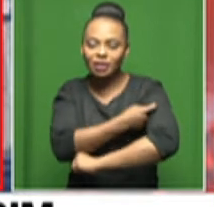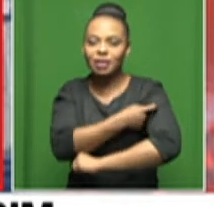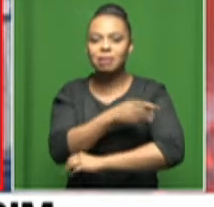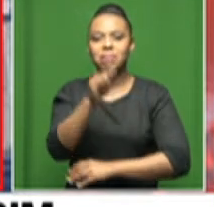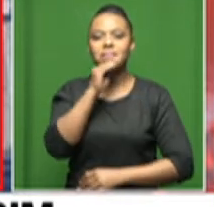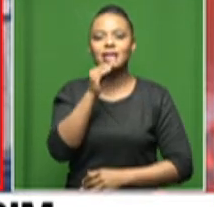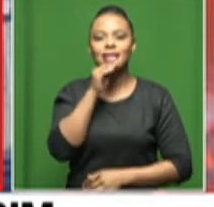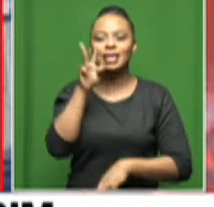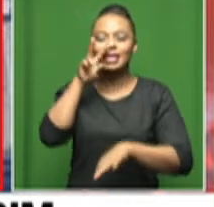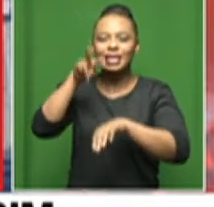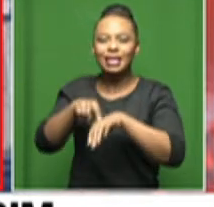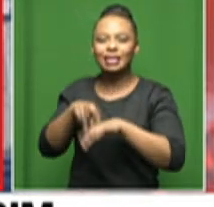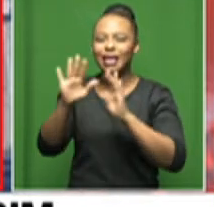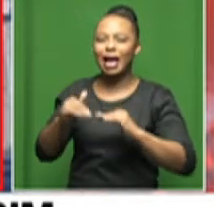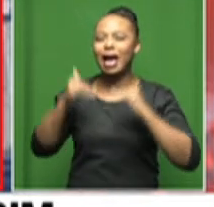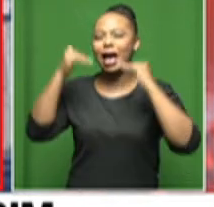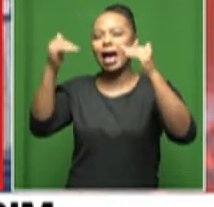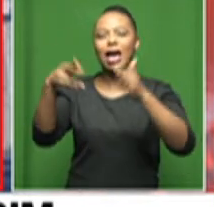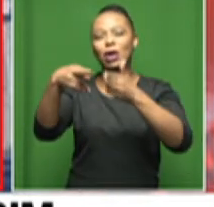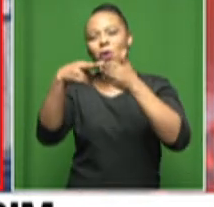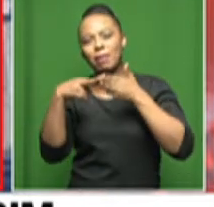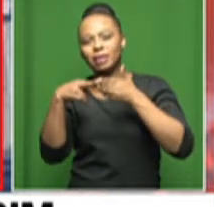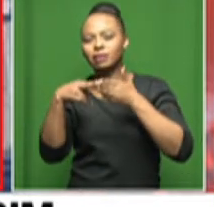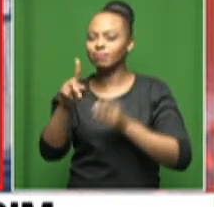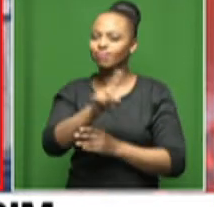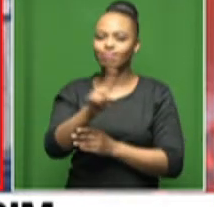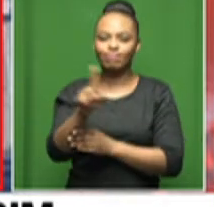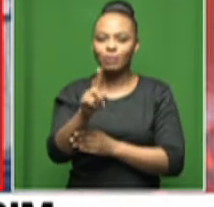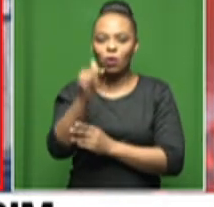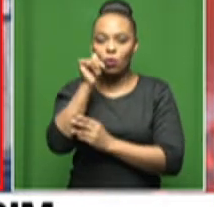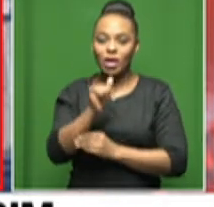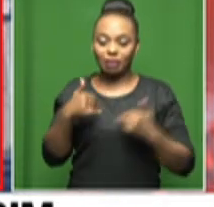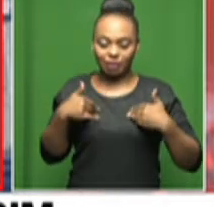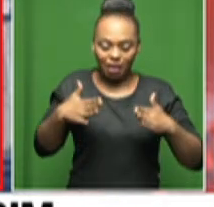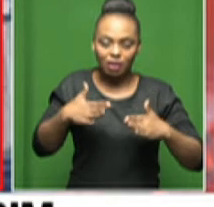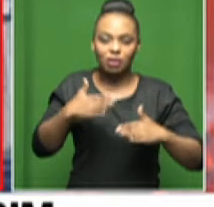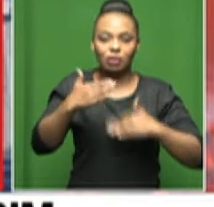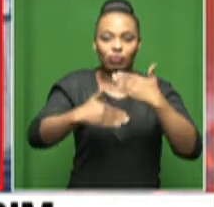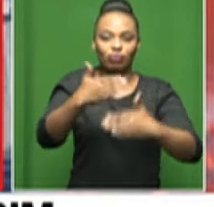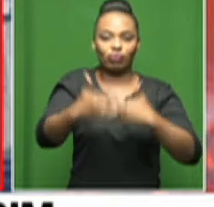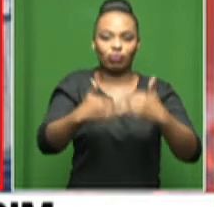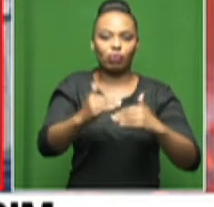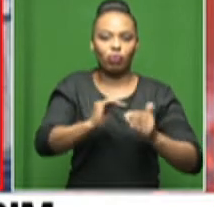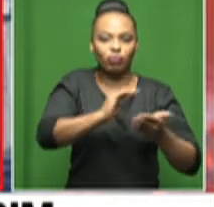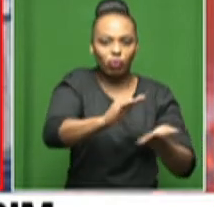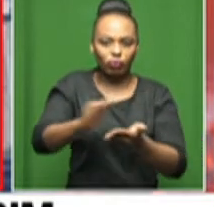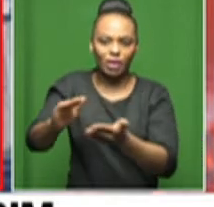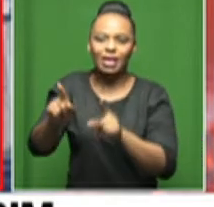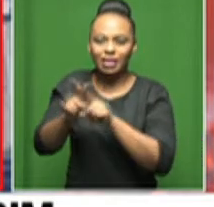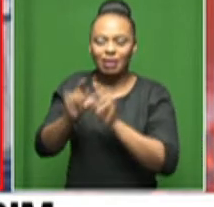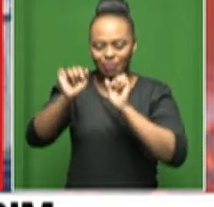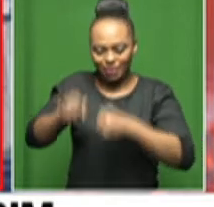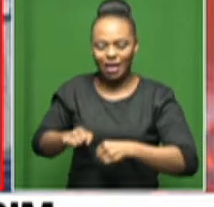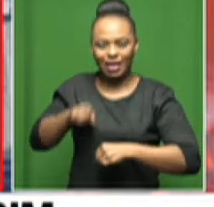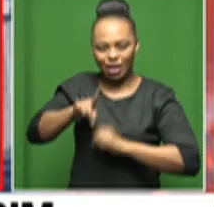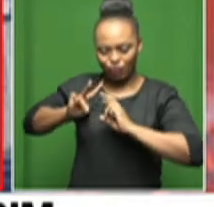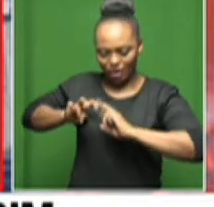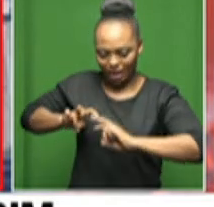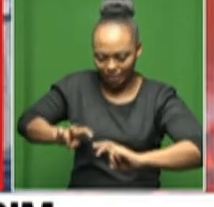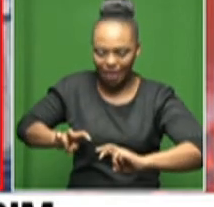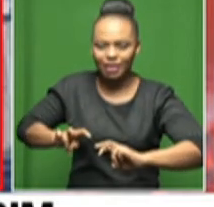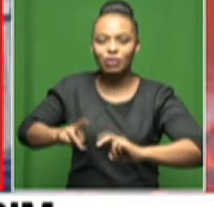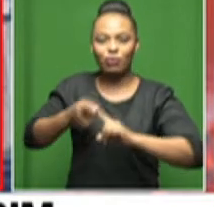meet these high requirements will get into that program. And even if it's part of a study, we can assure